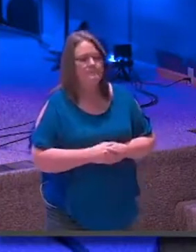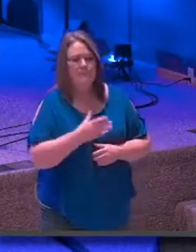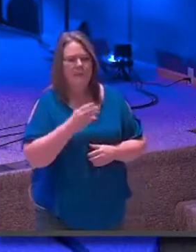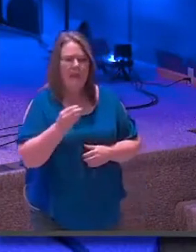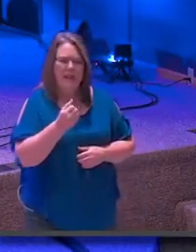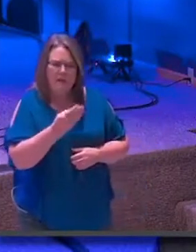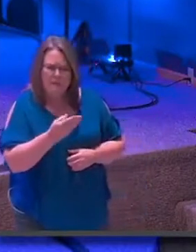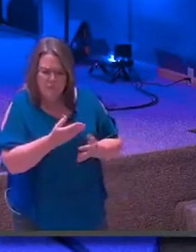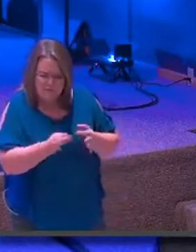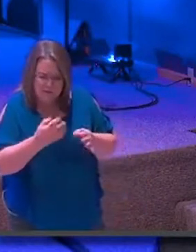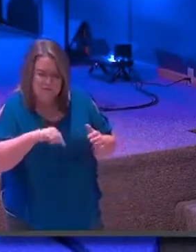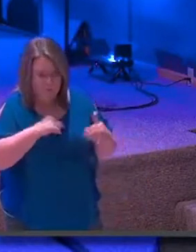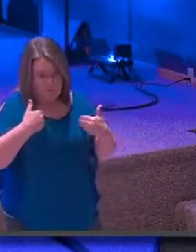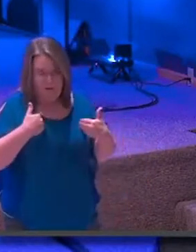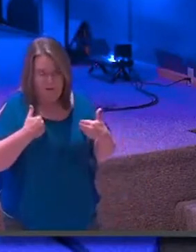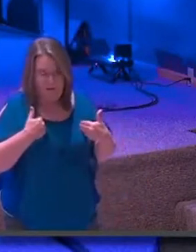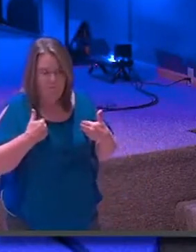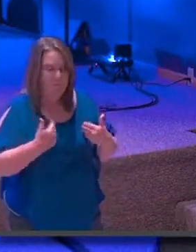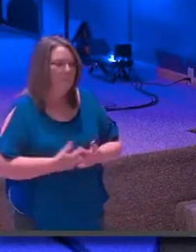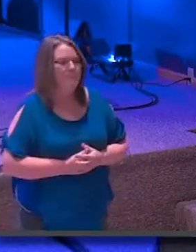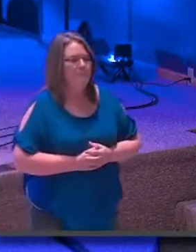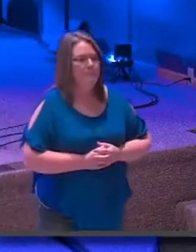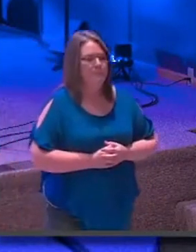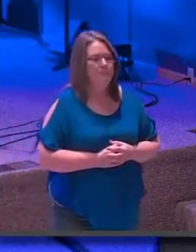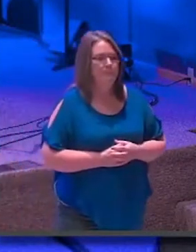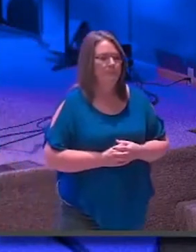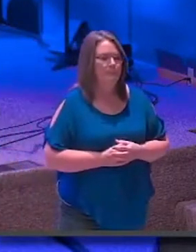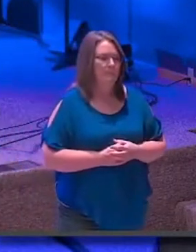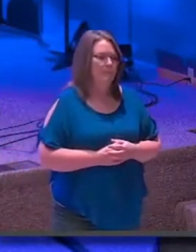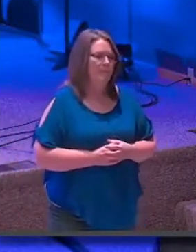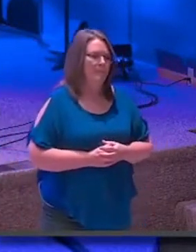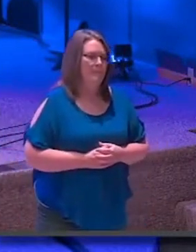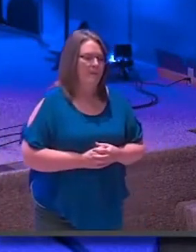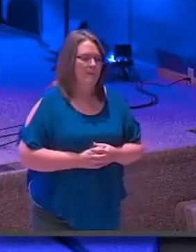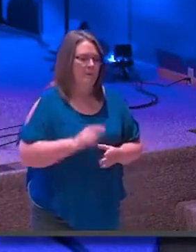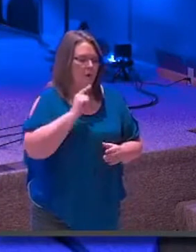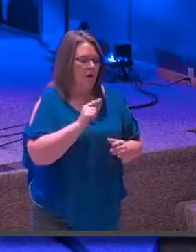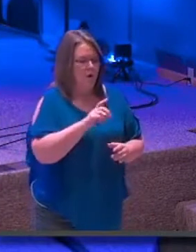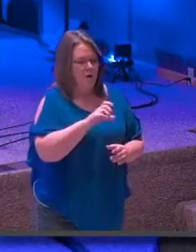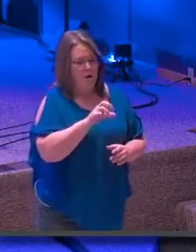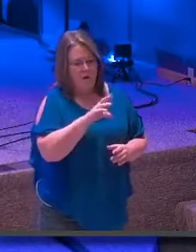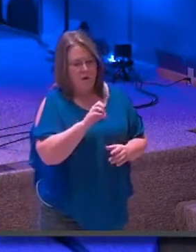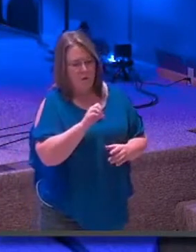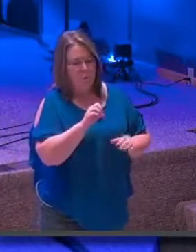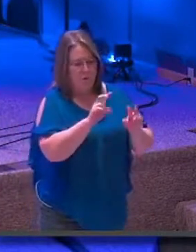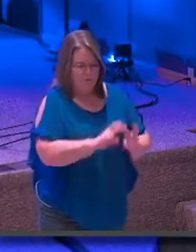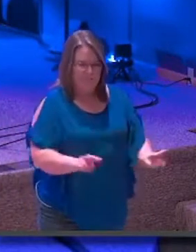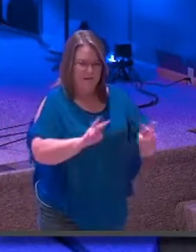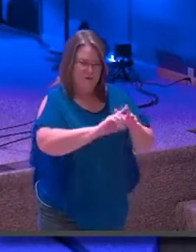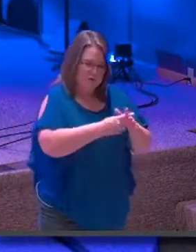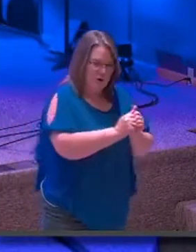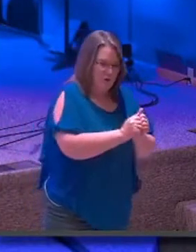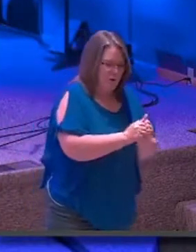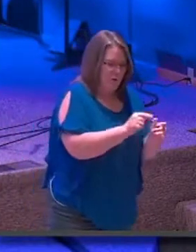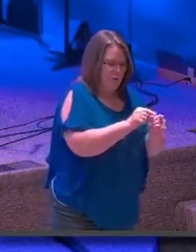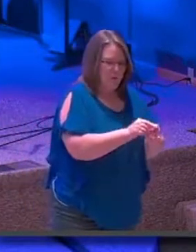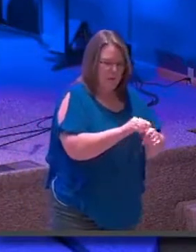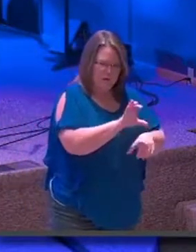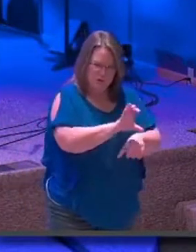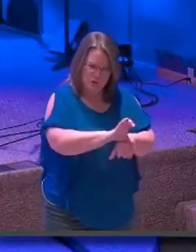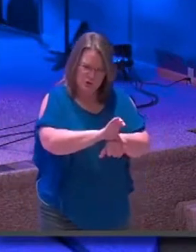that we have that are core values. So to start with, you know, the word church